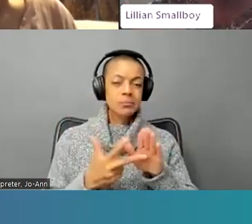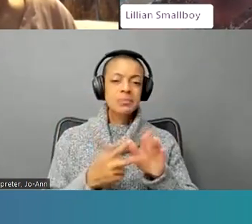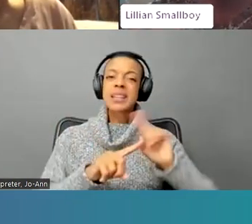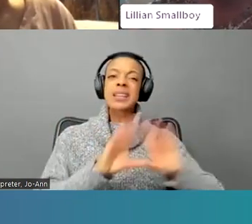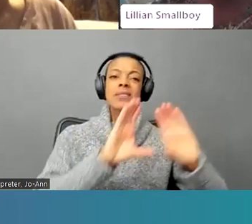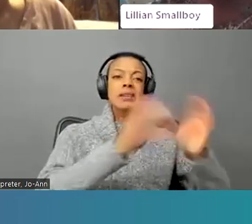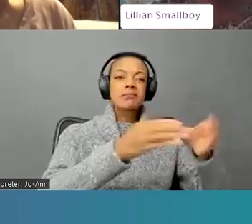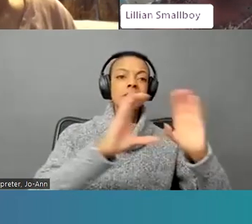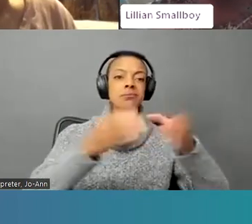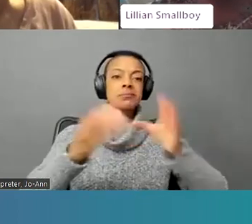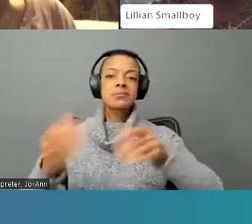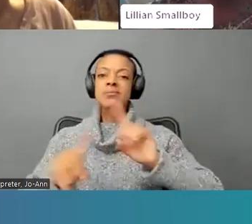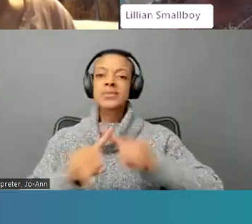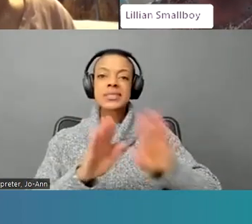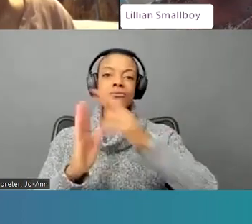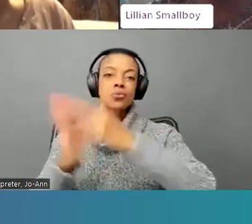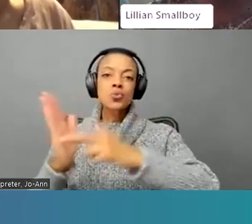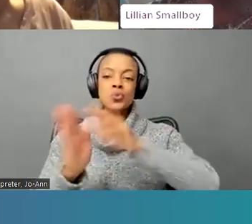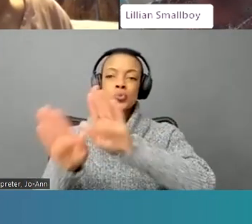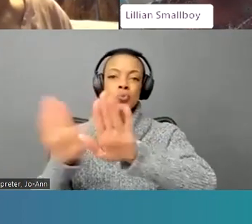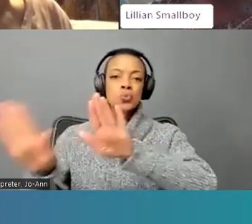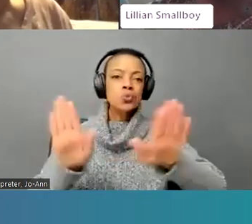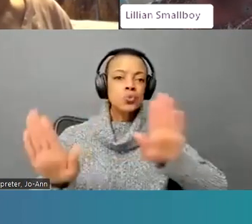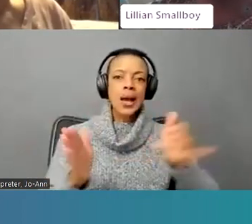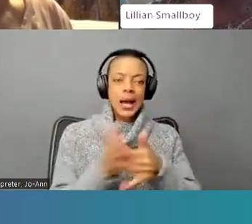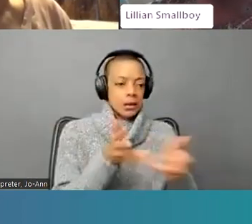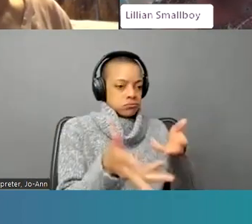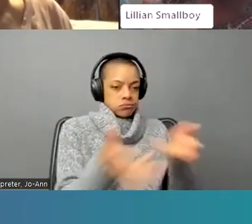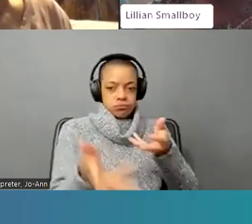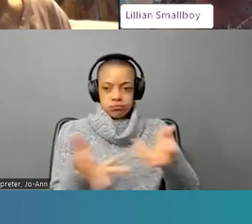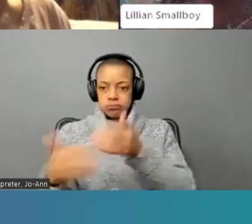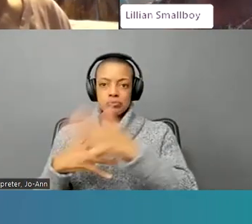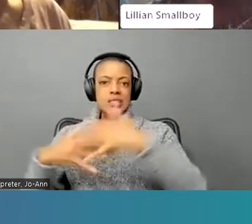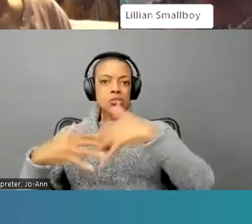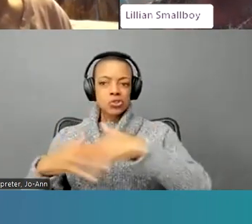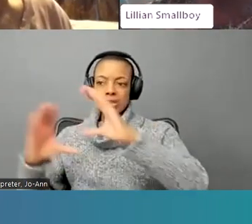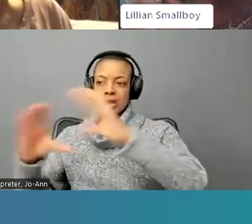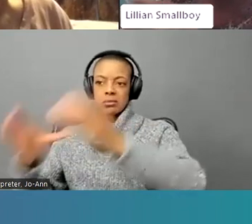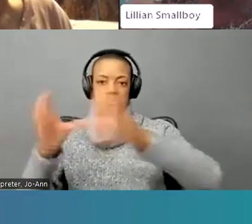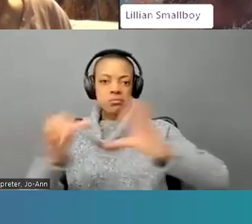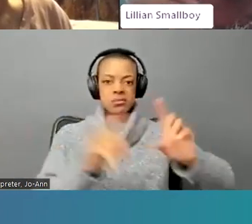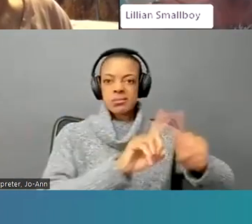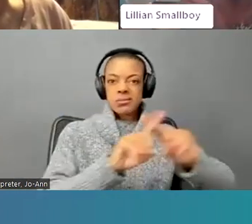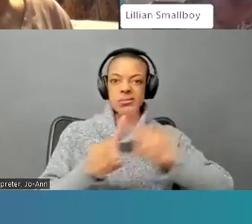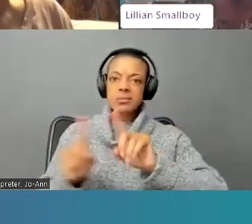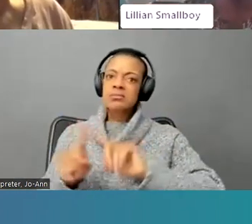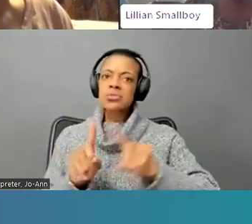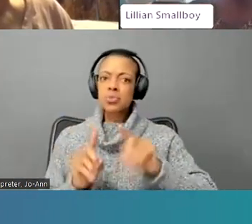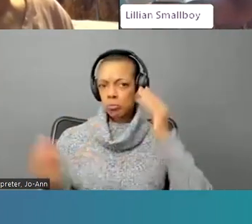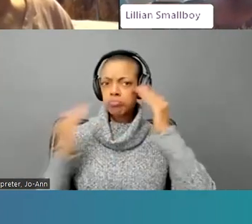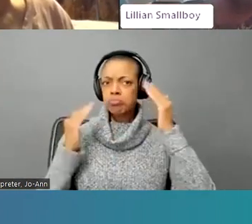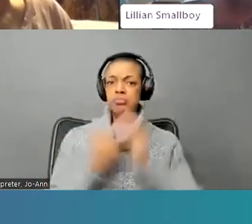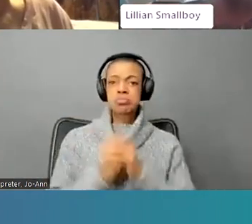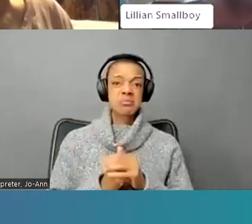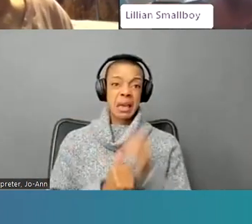to engage an Indigenous person. So I think that's all I needed to say.